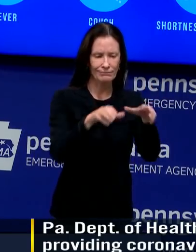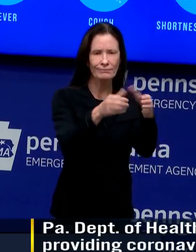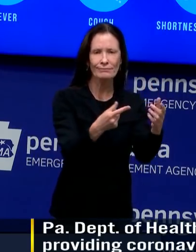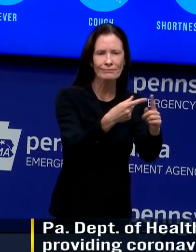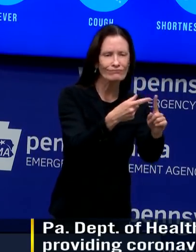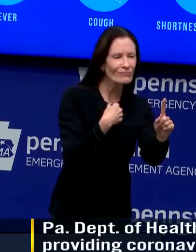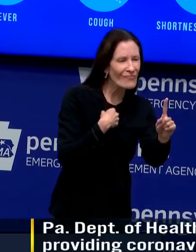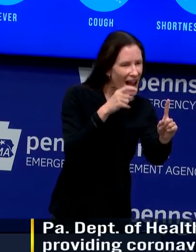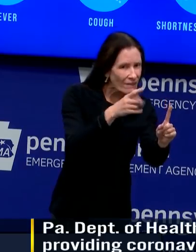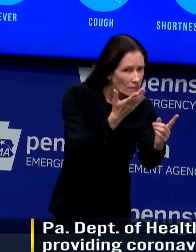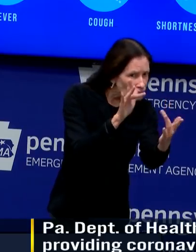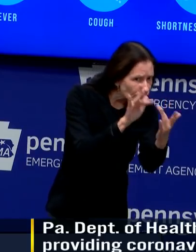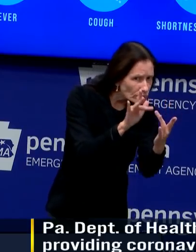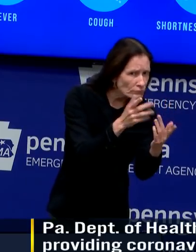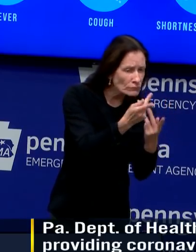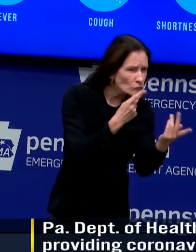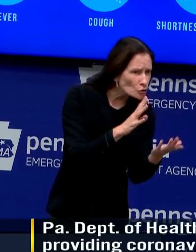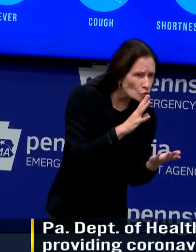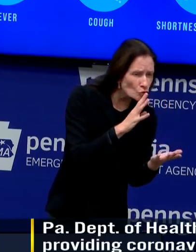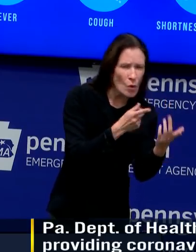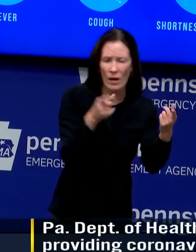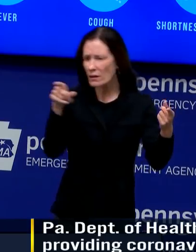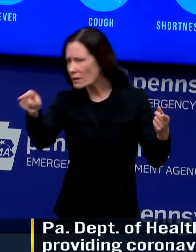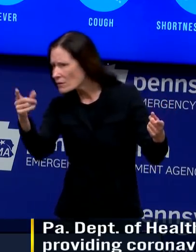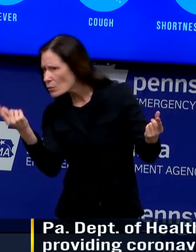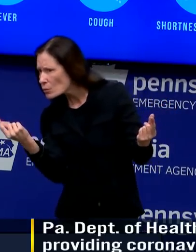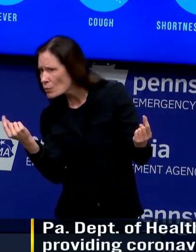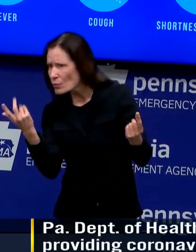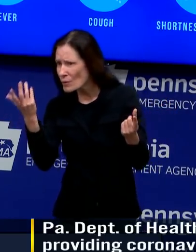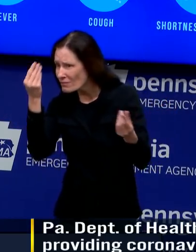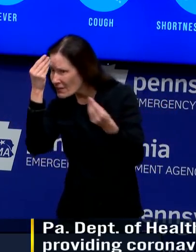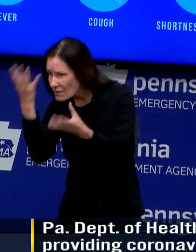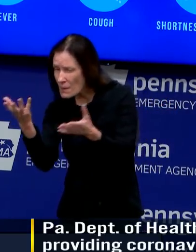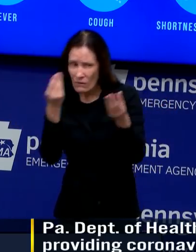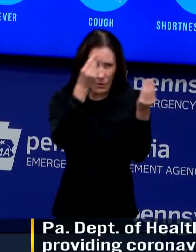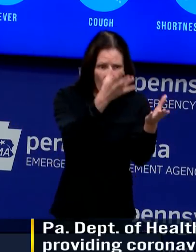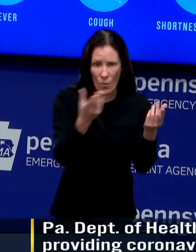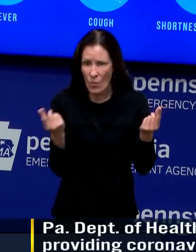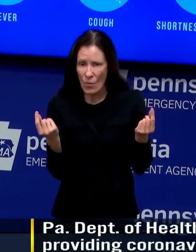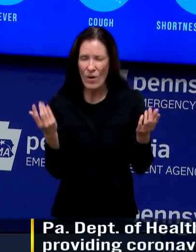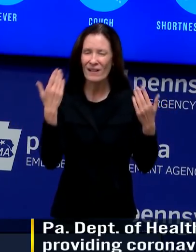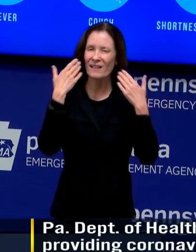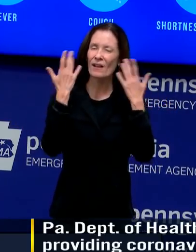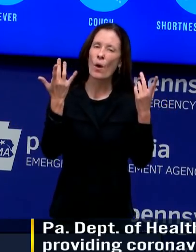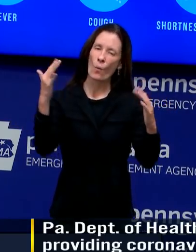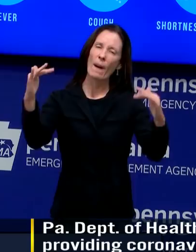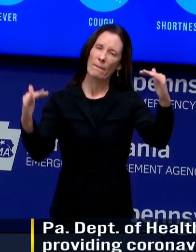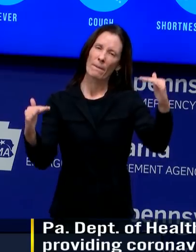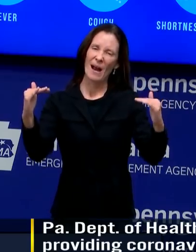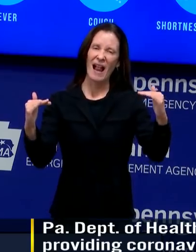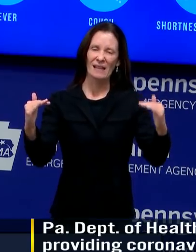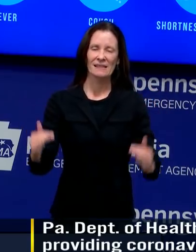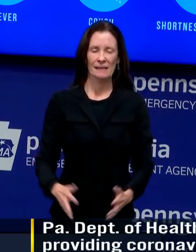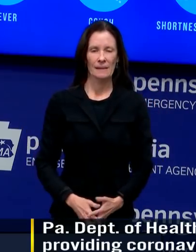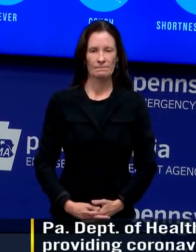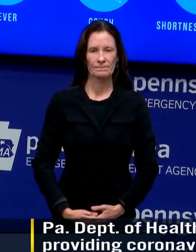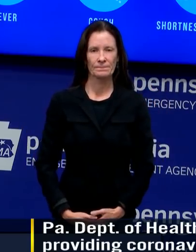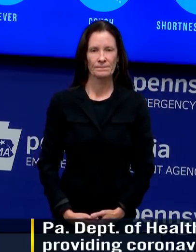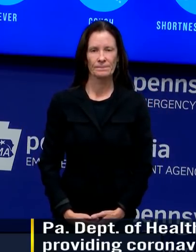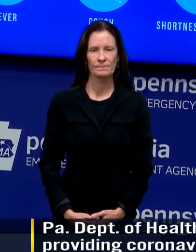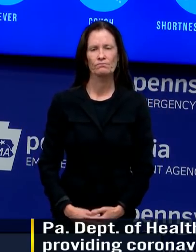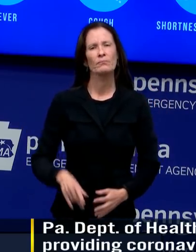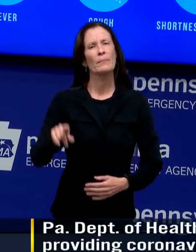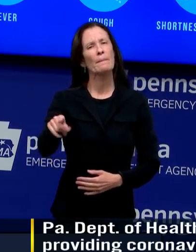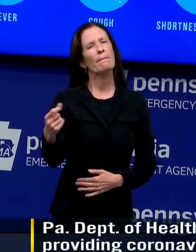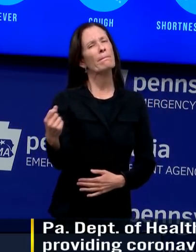that balance. Also from 104.1, is Pennsylvania receiving any funding sources based on the number of COVID-19 cases or